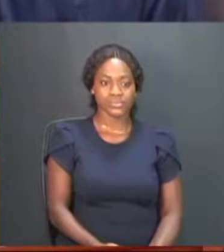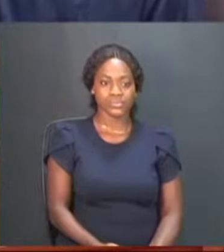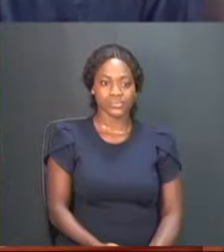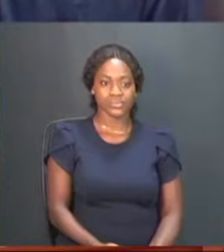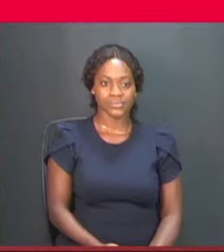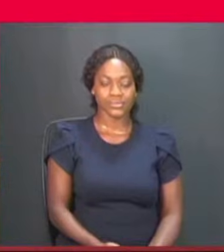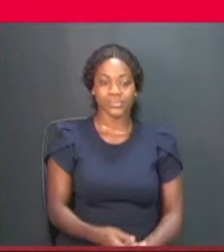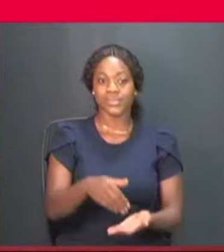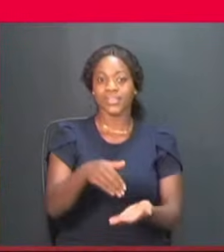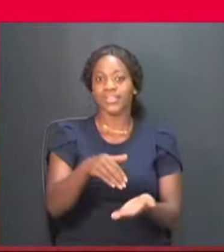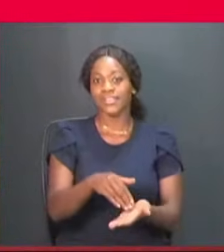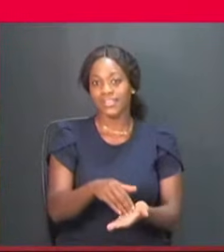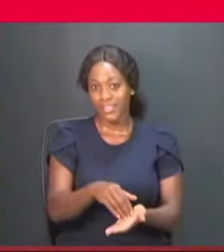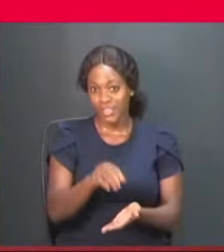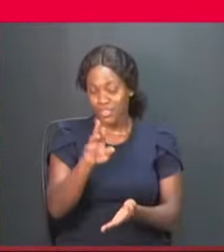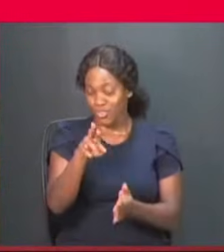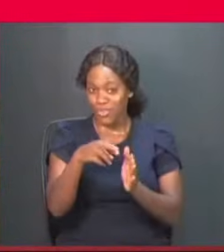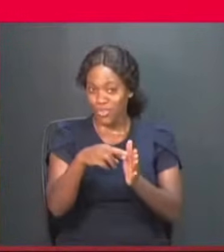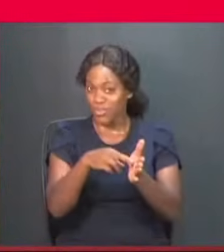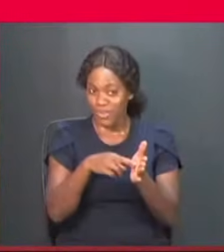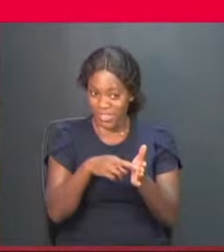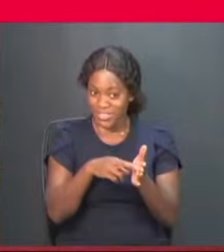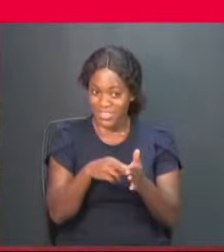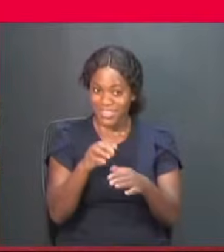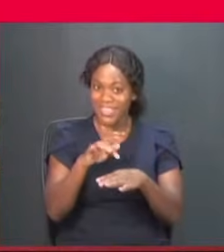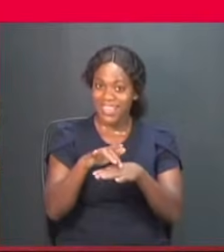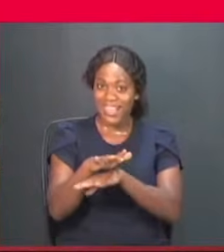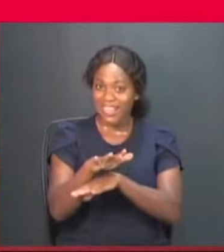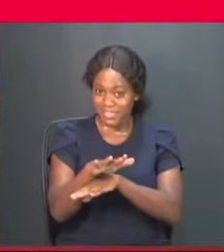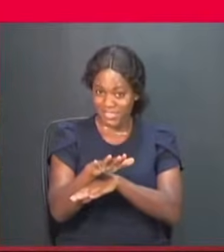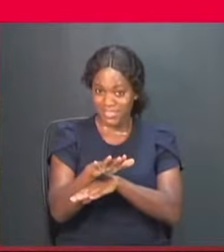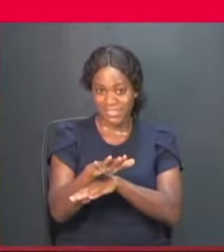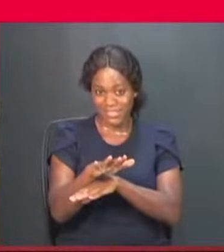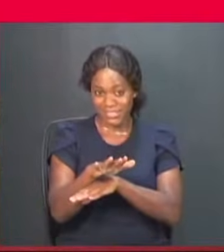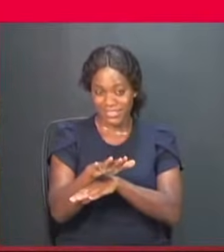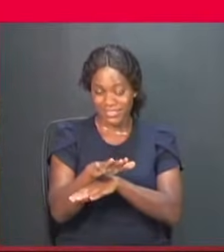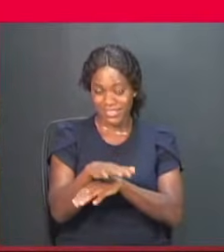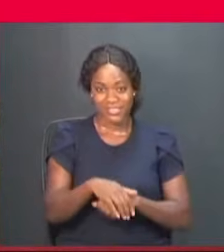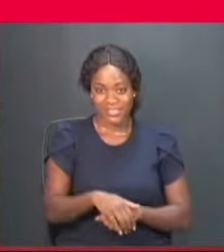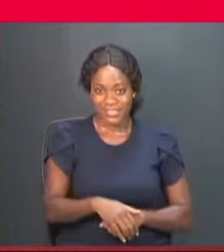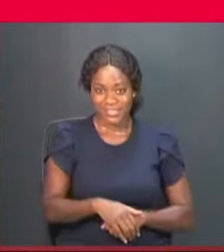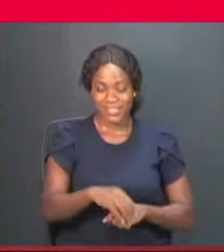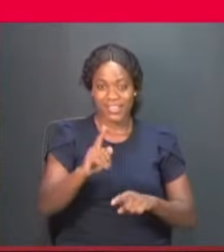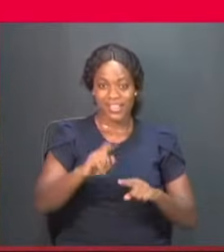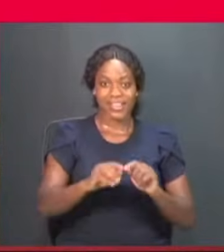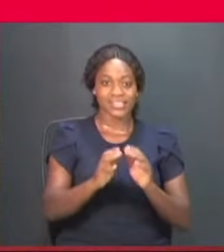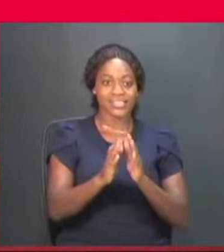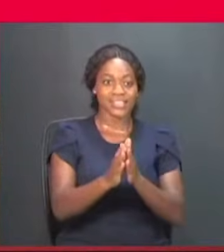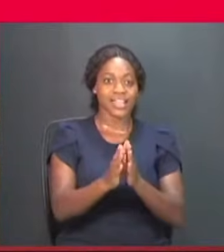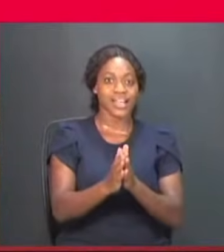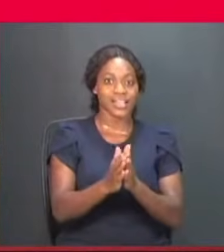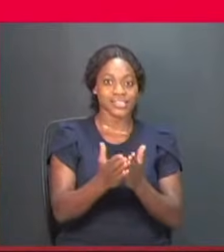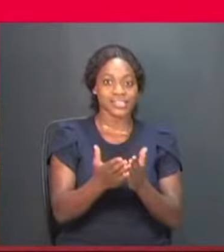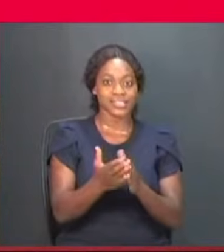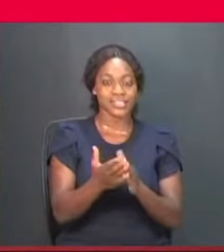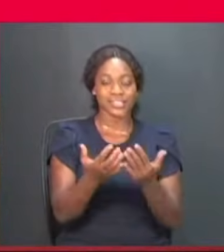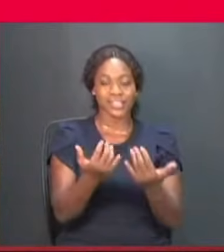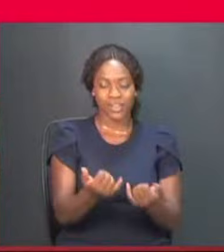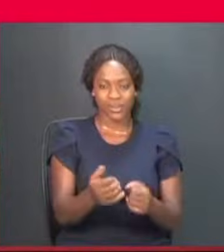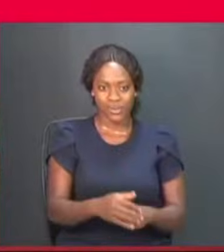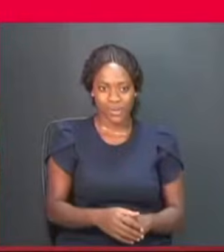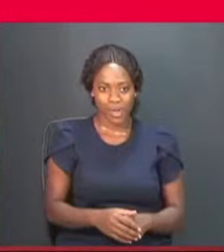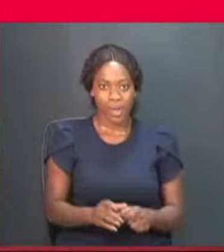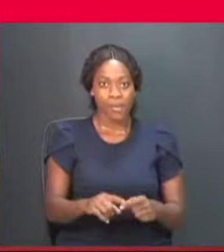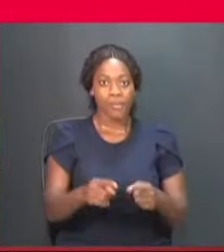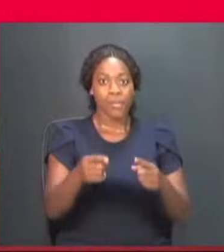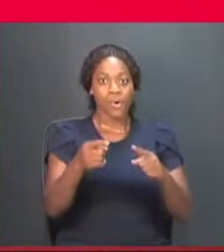Again, the application is premature. It's premature. When a member gets up